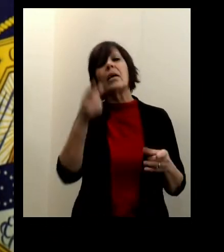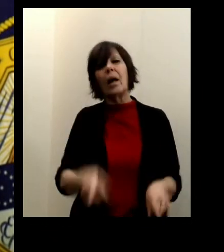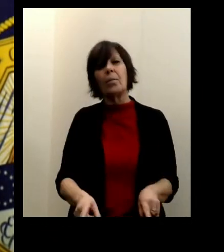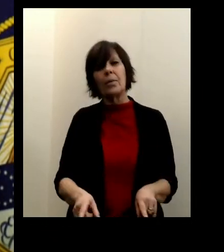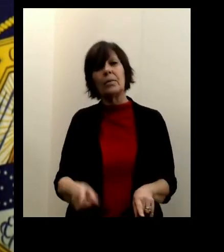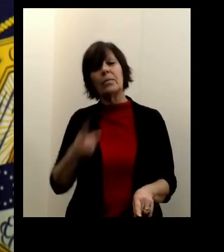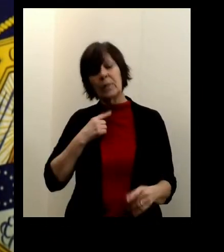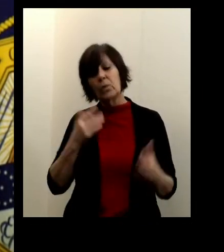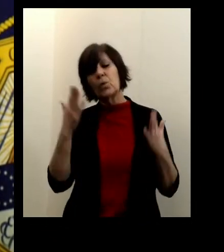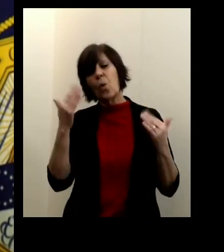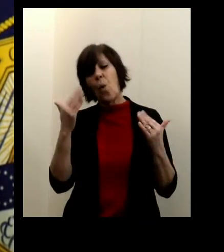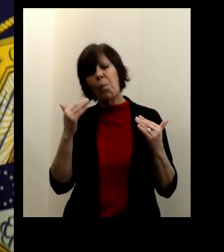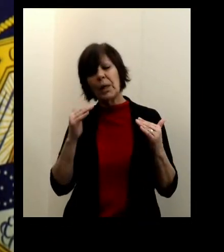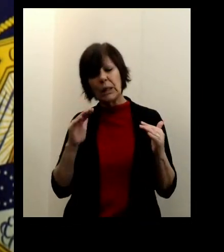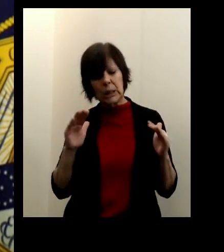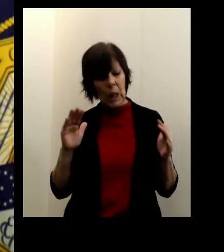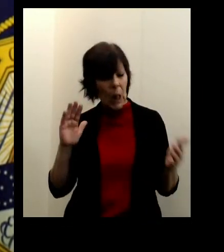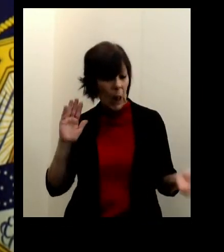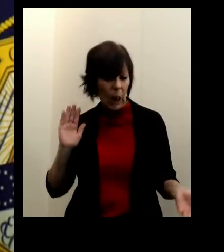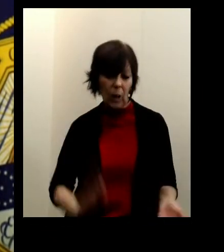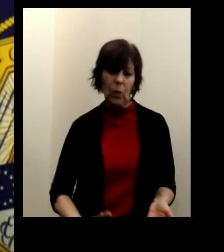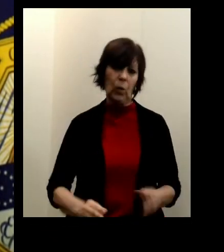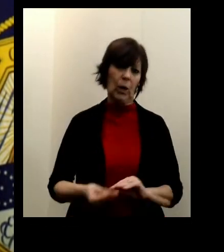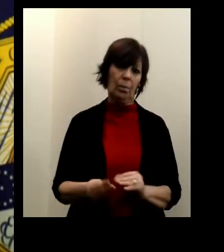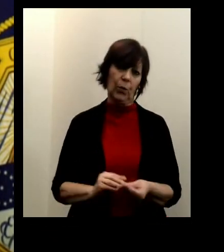was hoping it would be the lowest number possible,